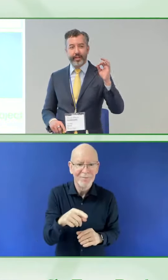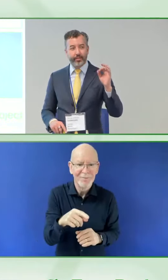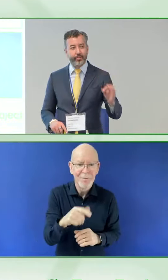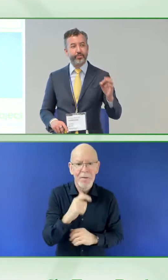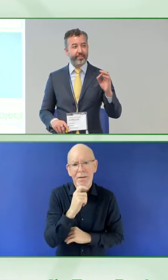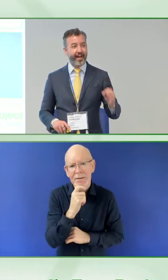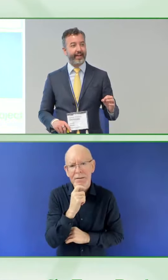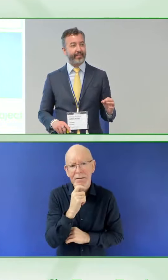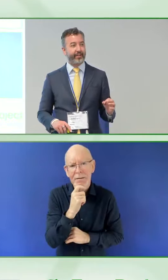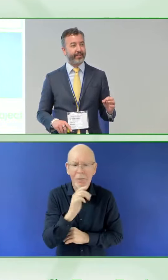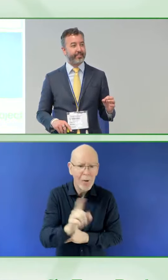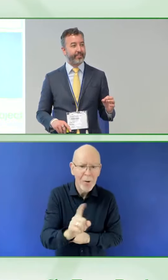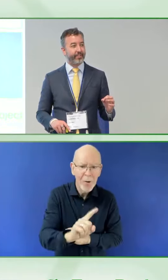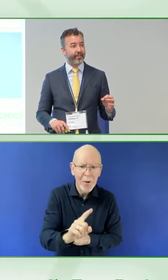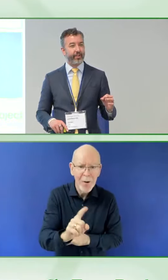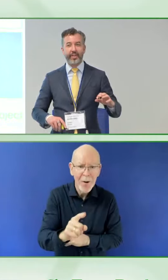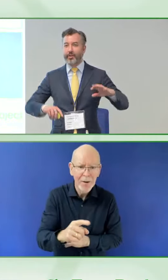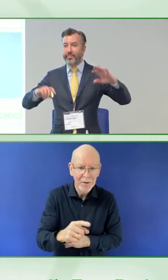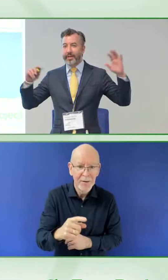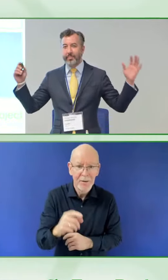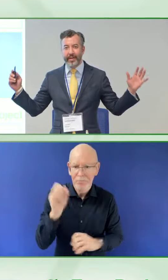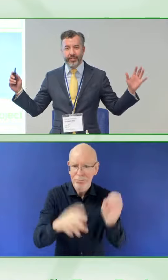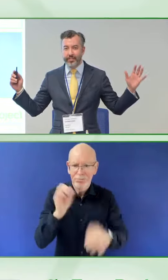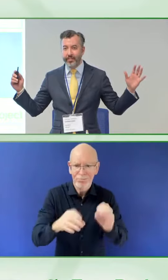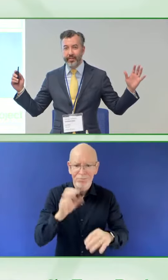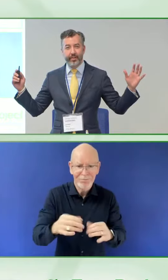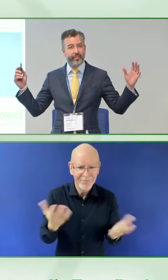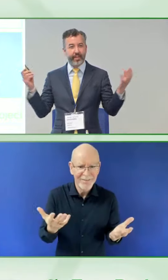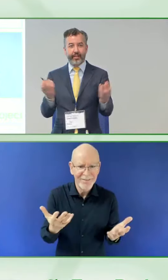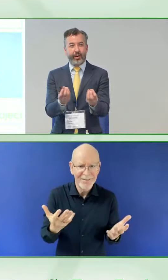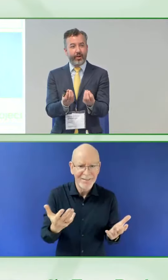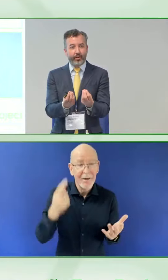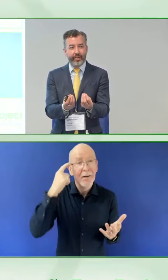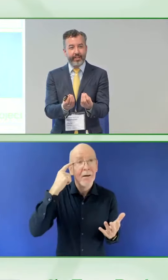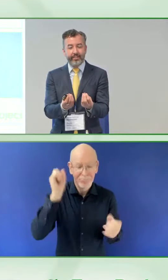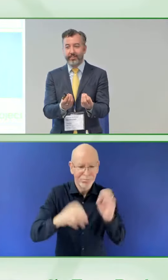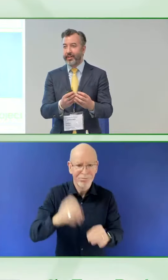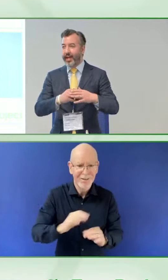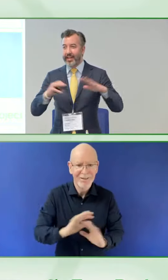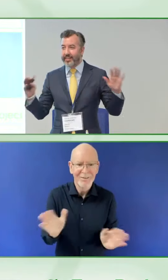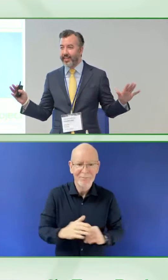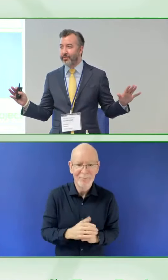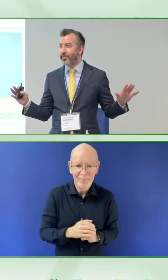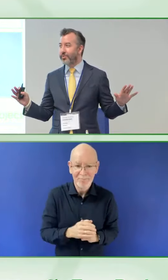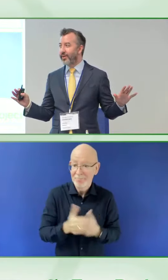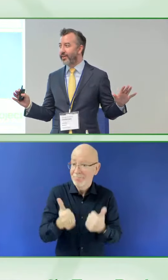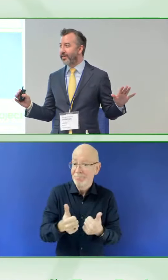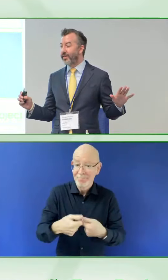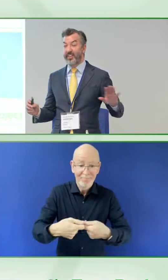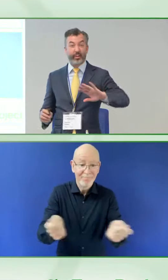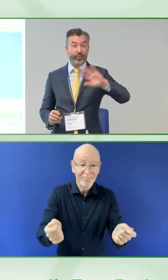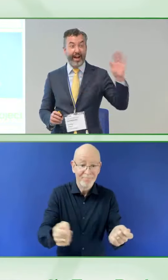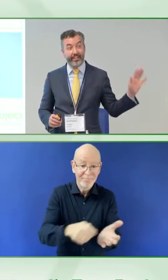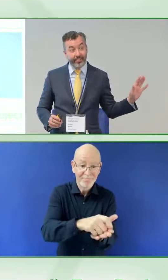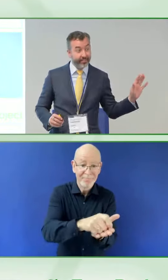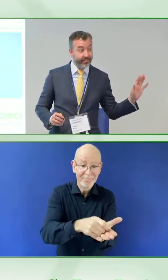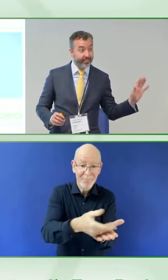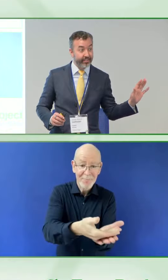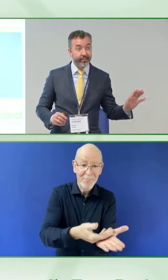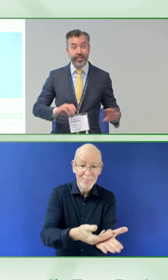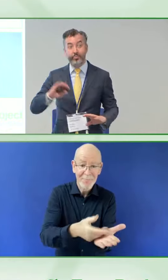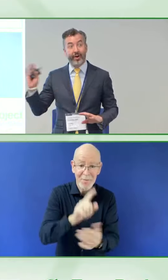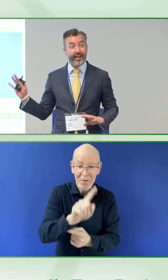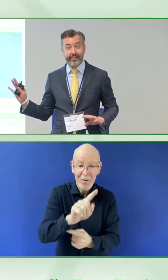to create inclusive hackathons. Think big picture, think concrete, anything in between. Think